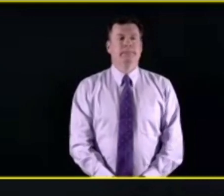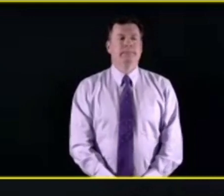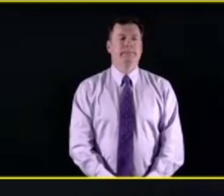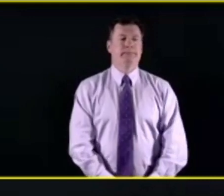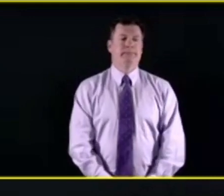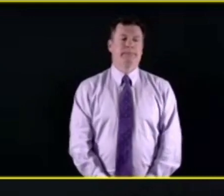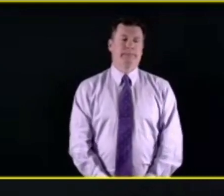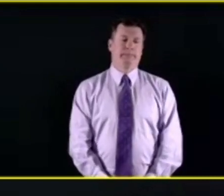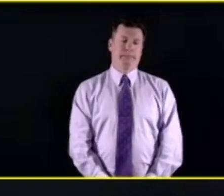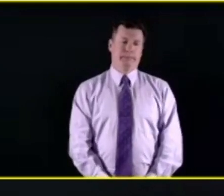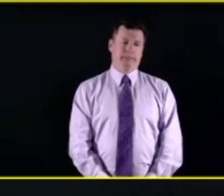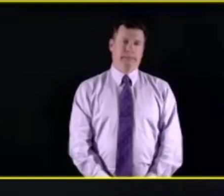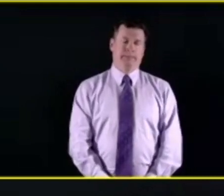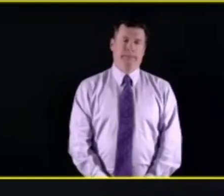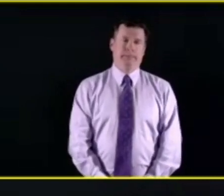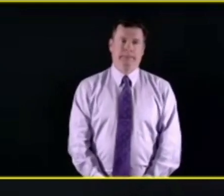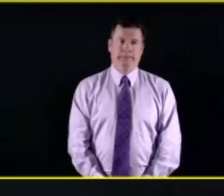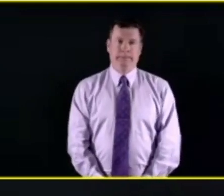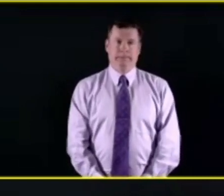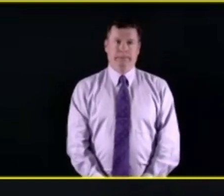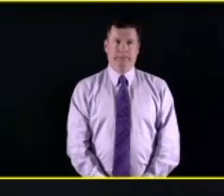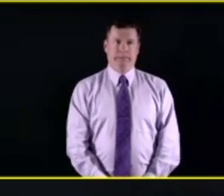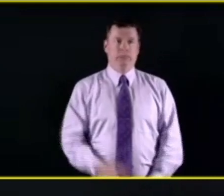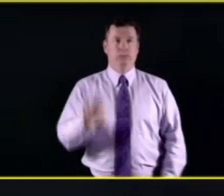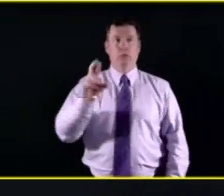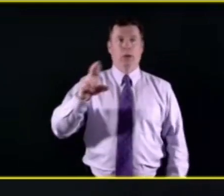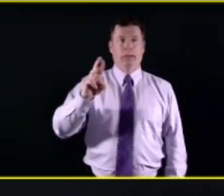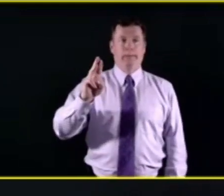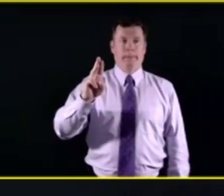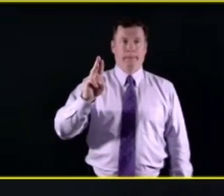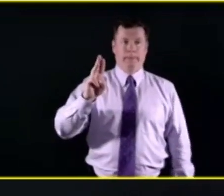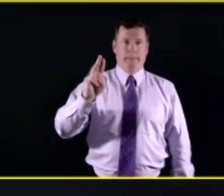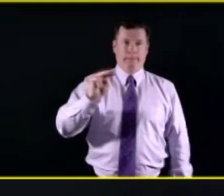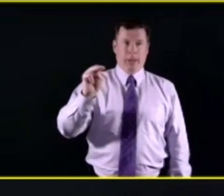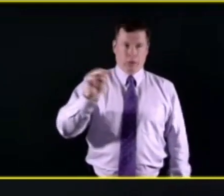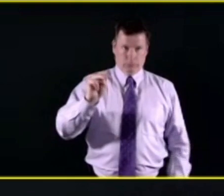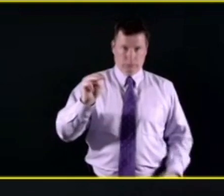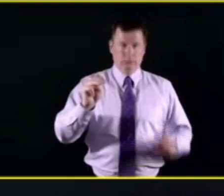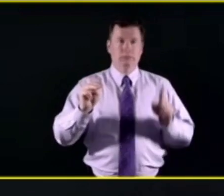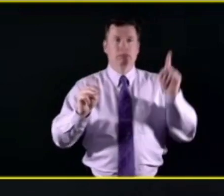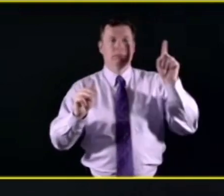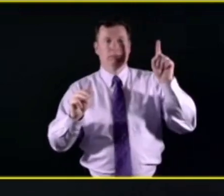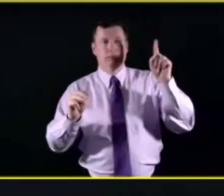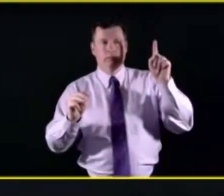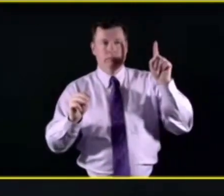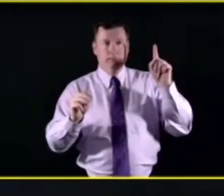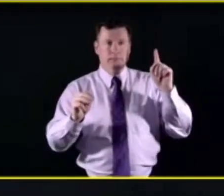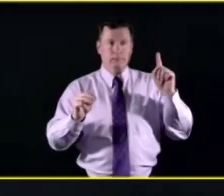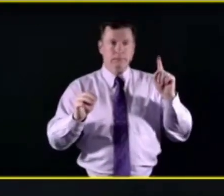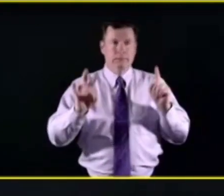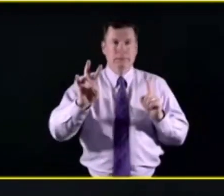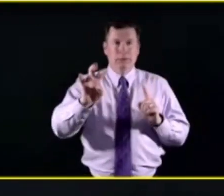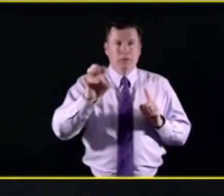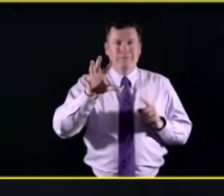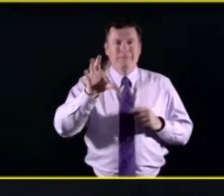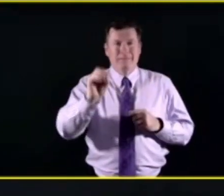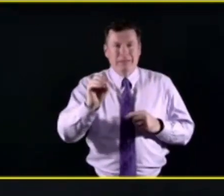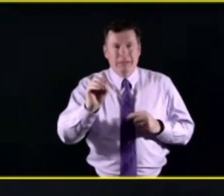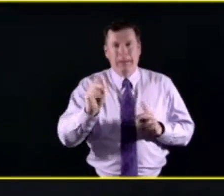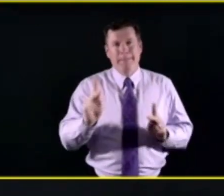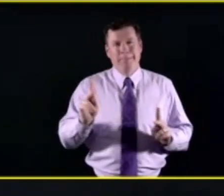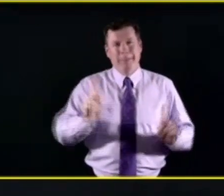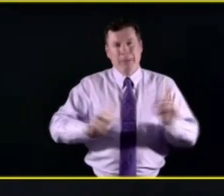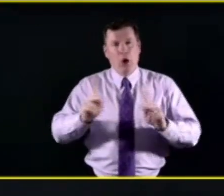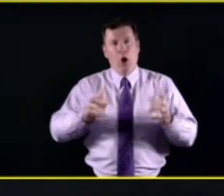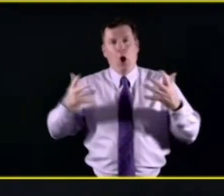number from Dr. Mendoza throughout 750 people a day. Is that how many people in total do you think we're